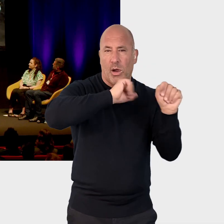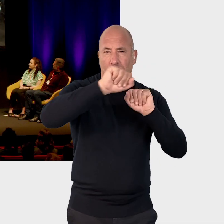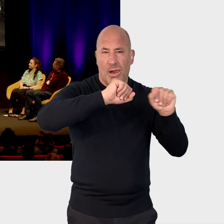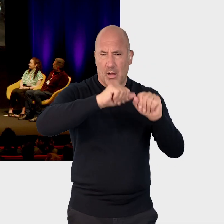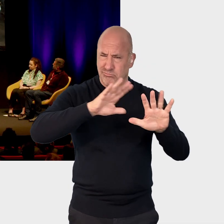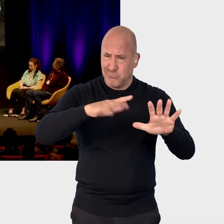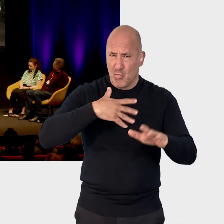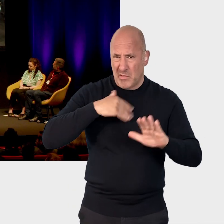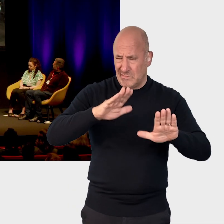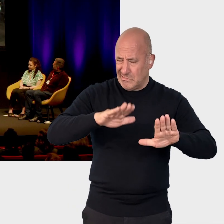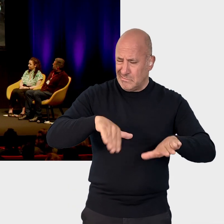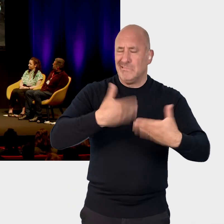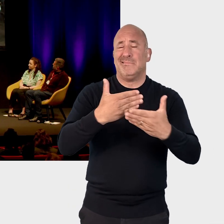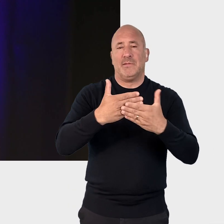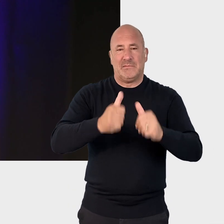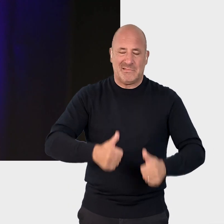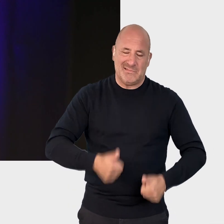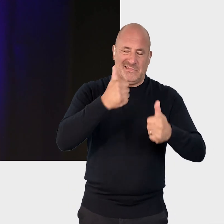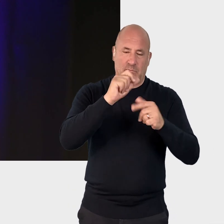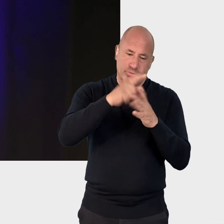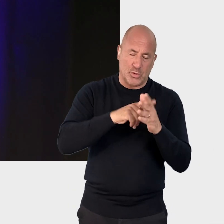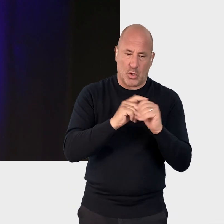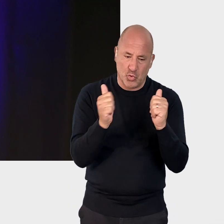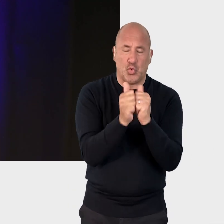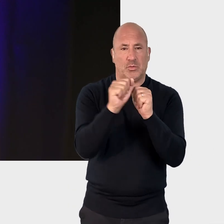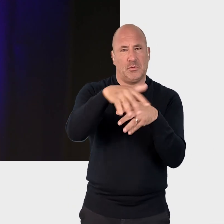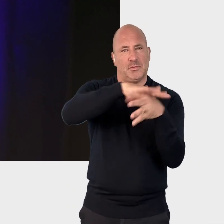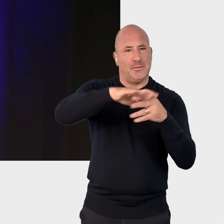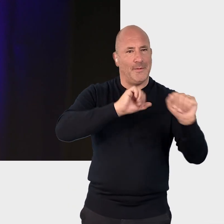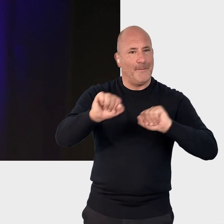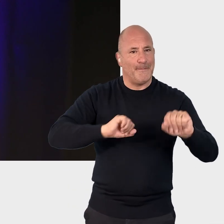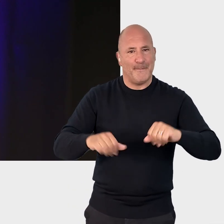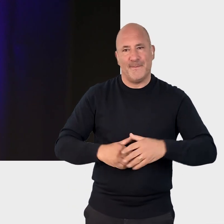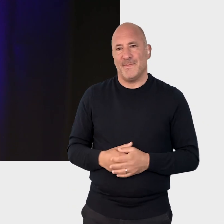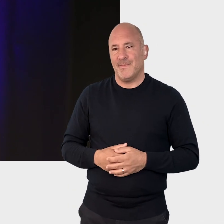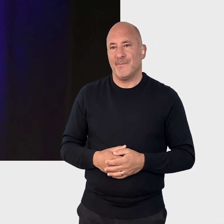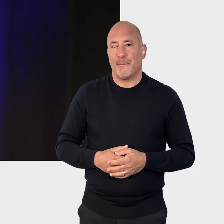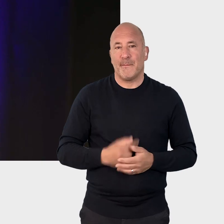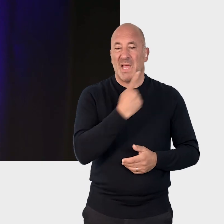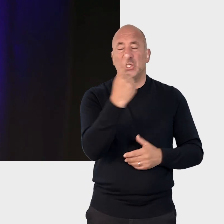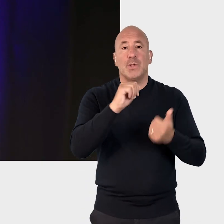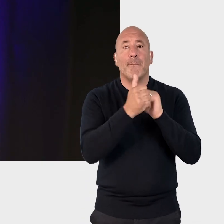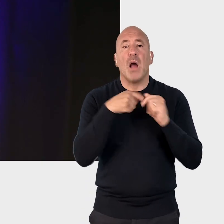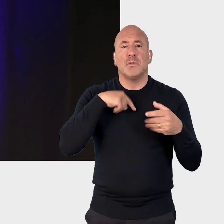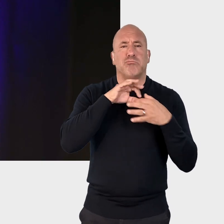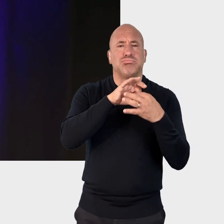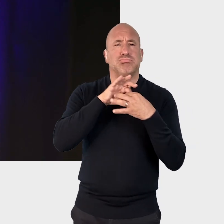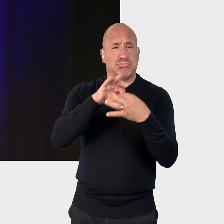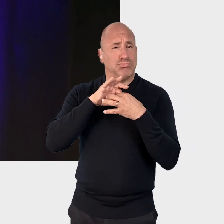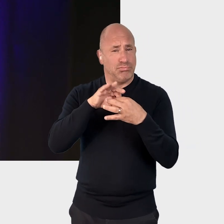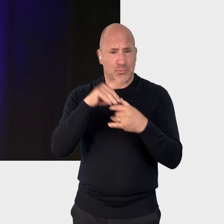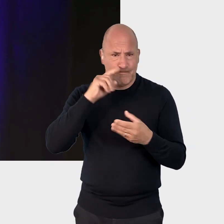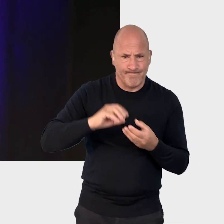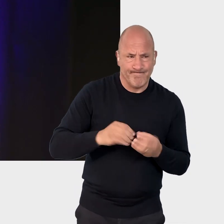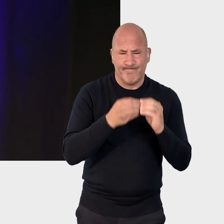so deeply embedded in their local communities and committed to delivering high-quality, community-led projects. Each partner has